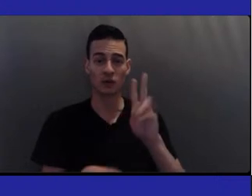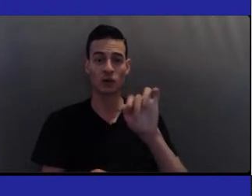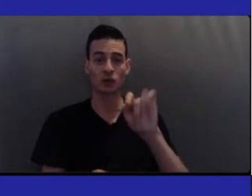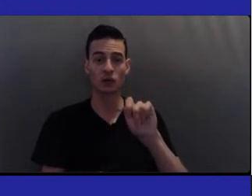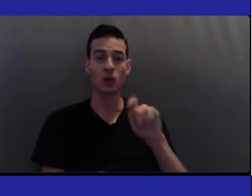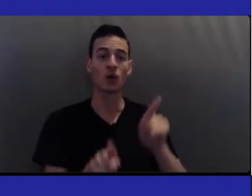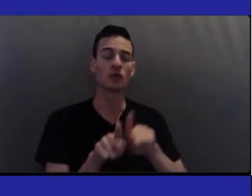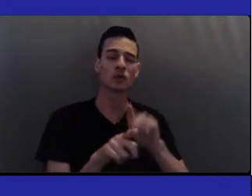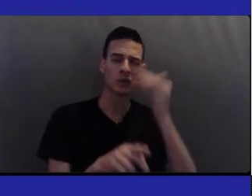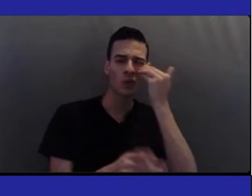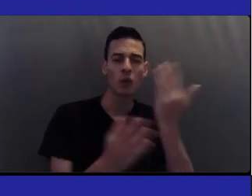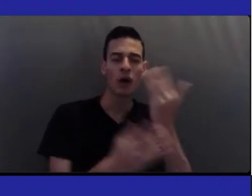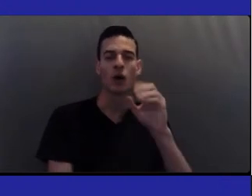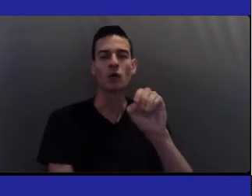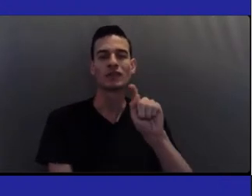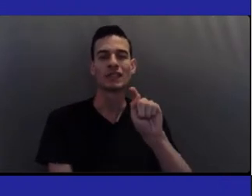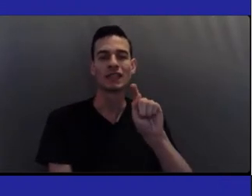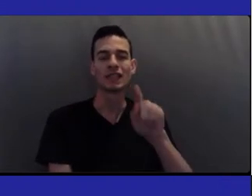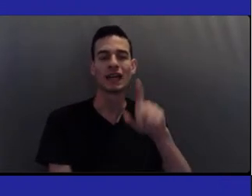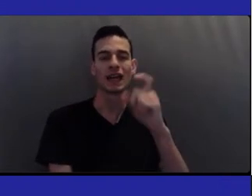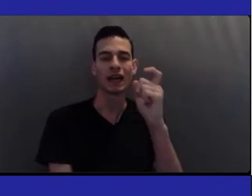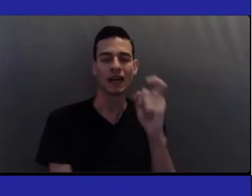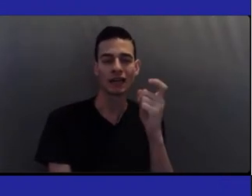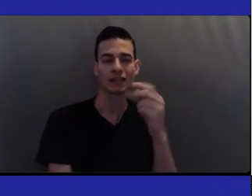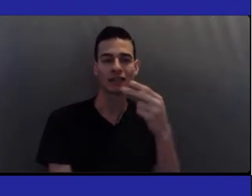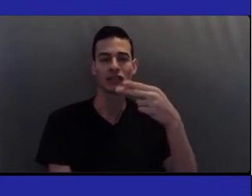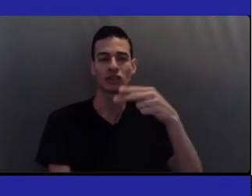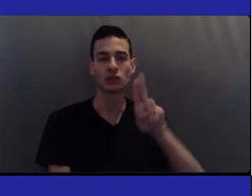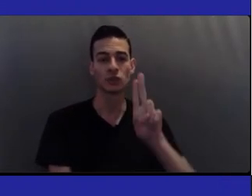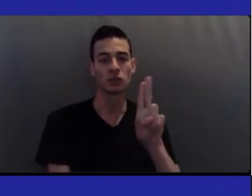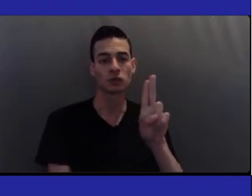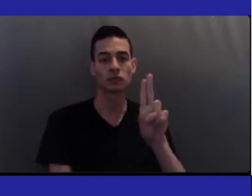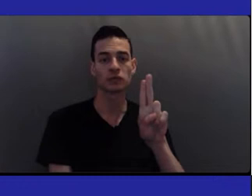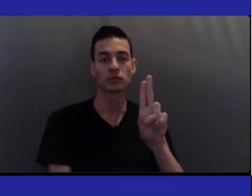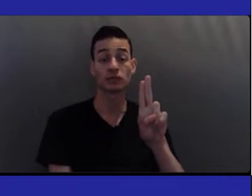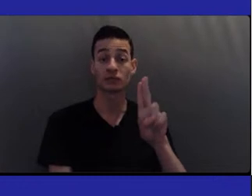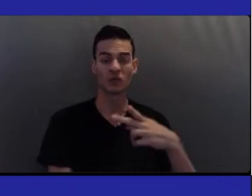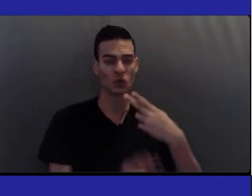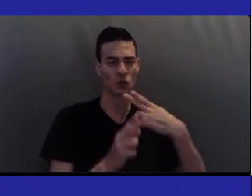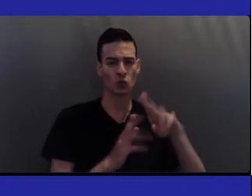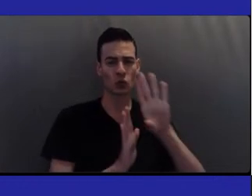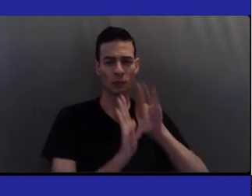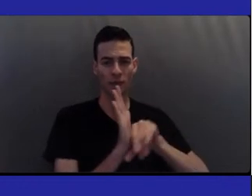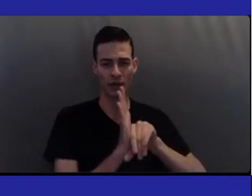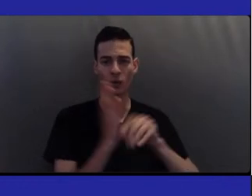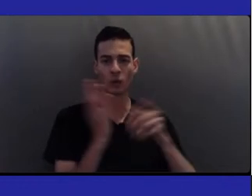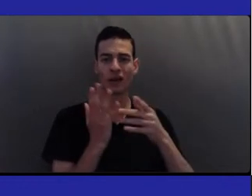OTXHU. Just a quick background and update.